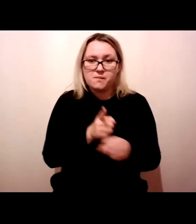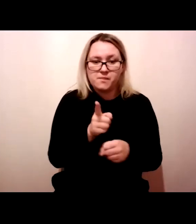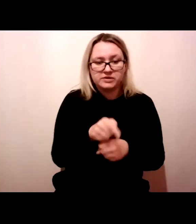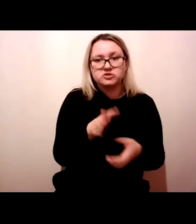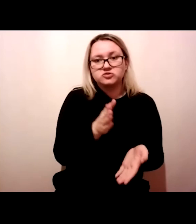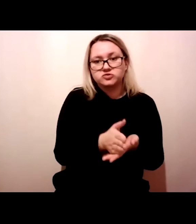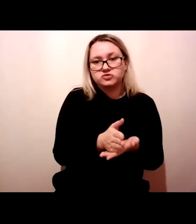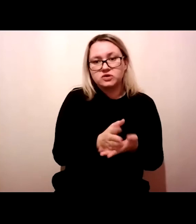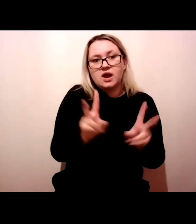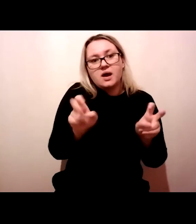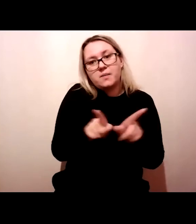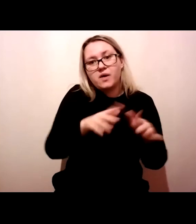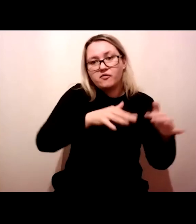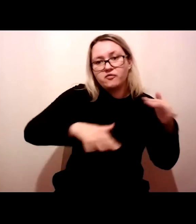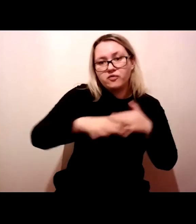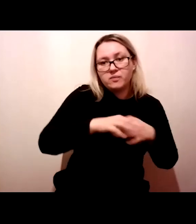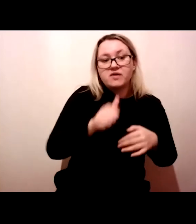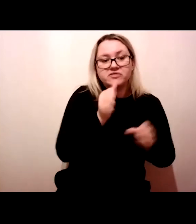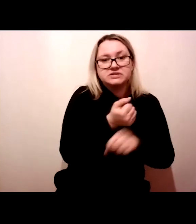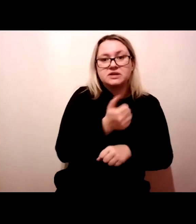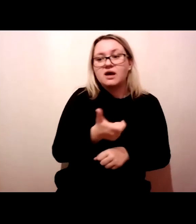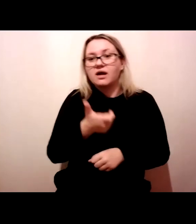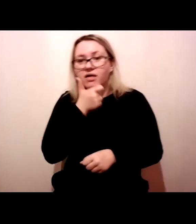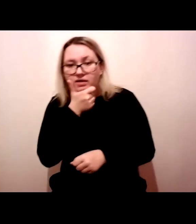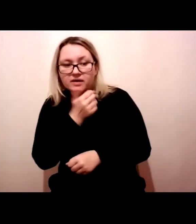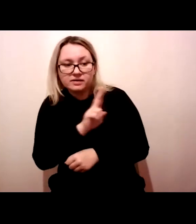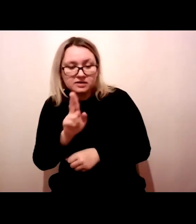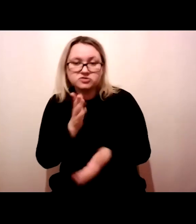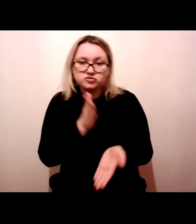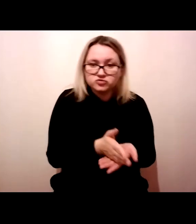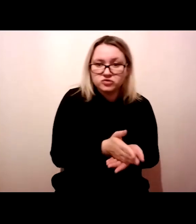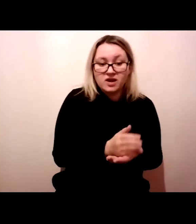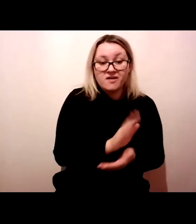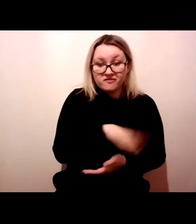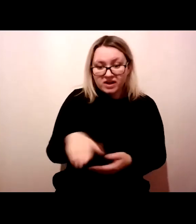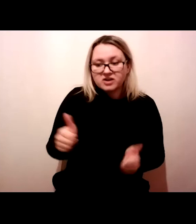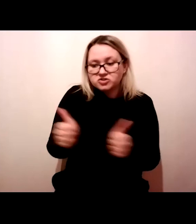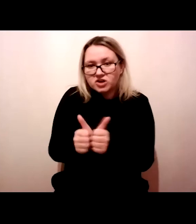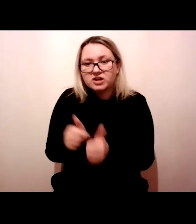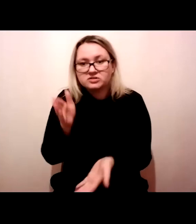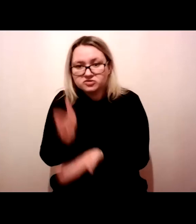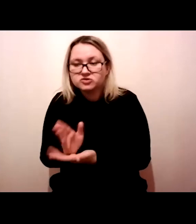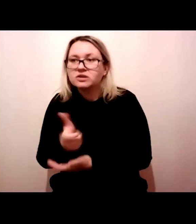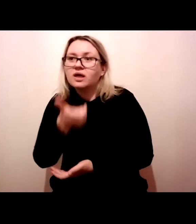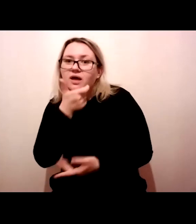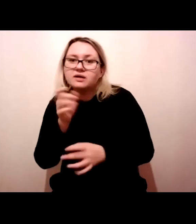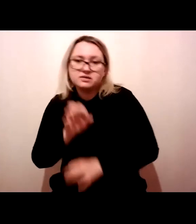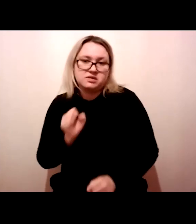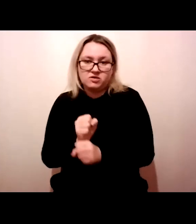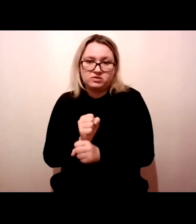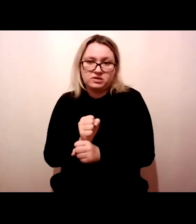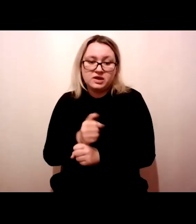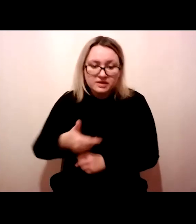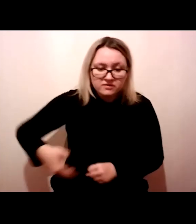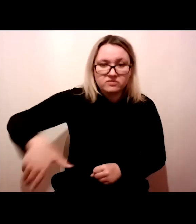psychologist has rightly mentioned, that bullying is taking place in a certain scene, so